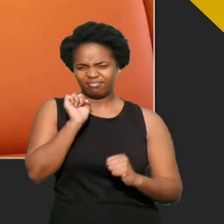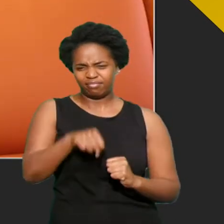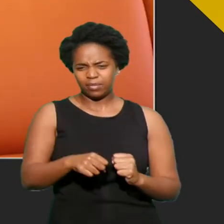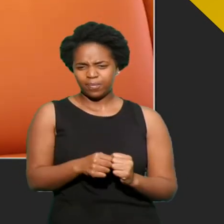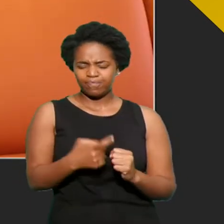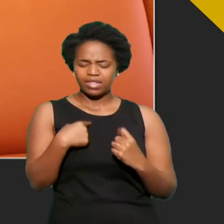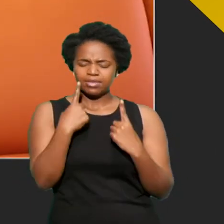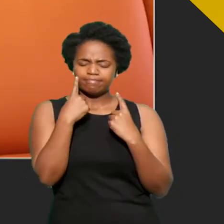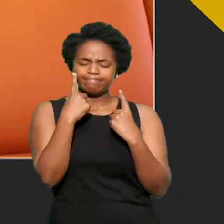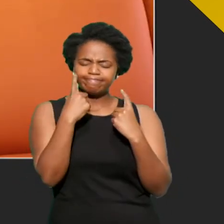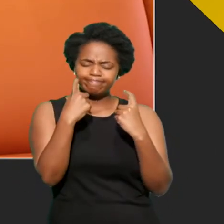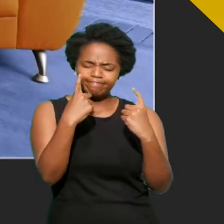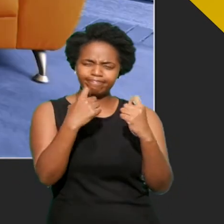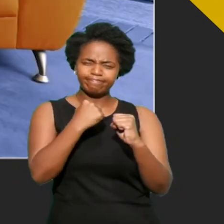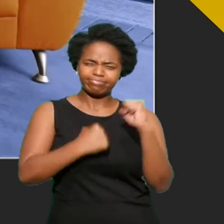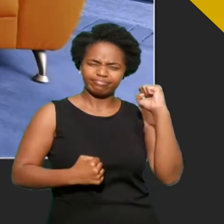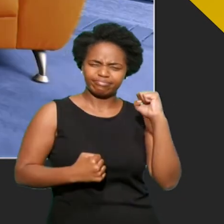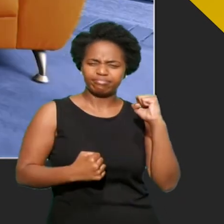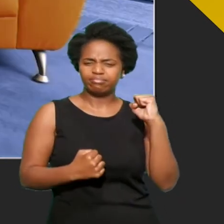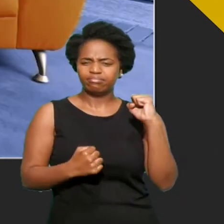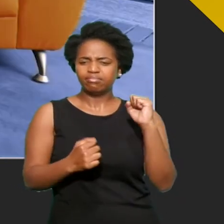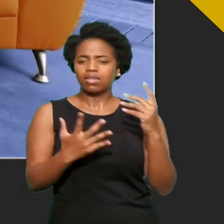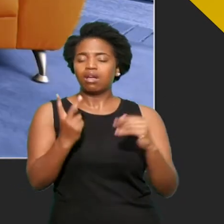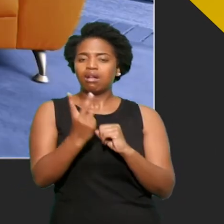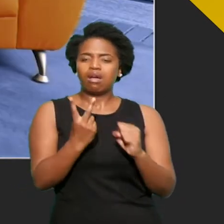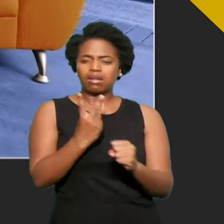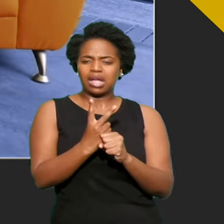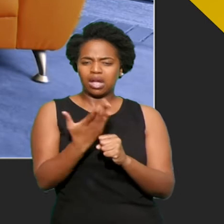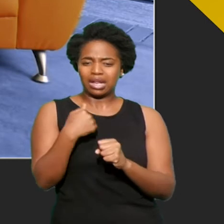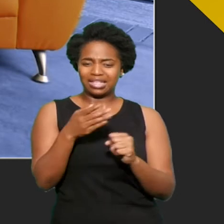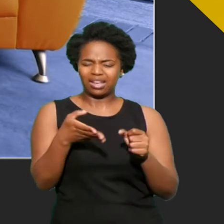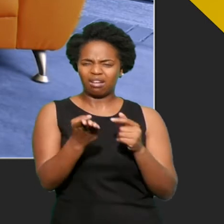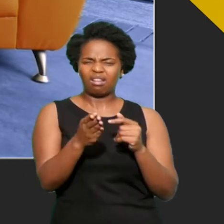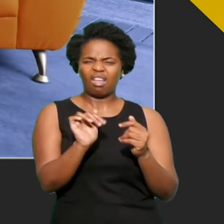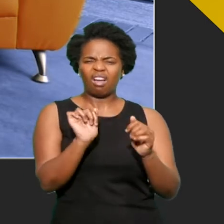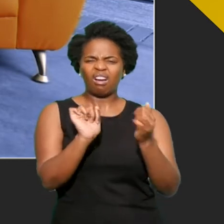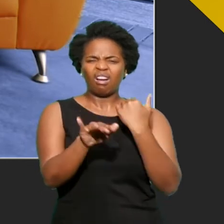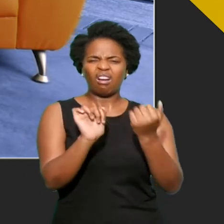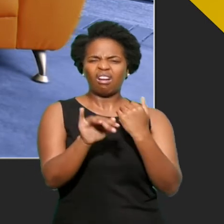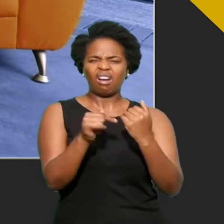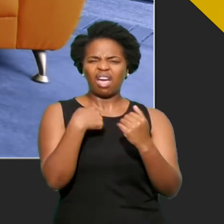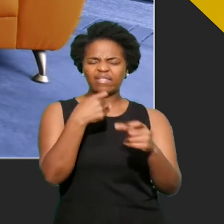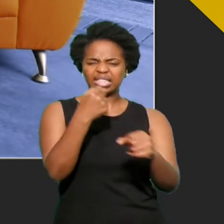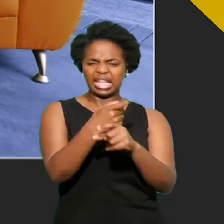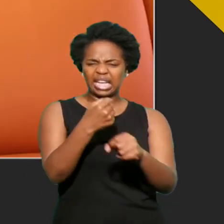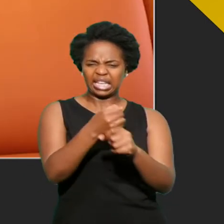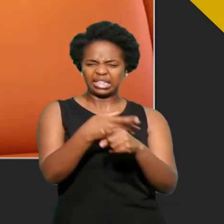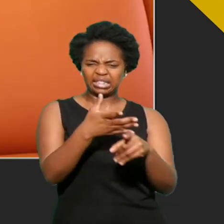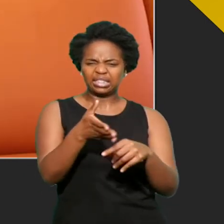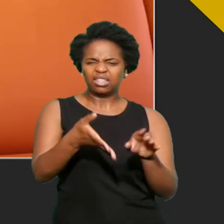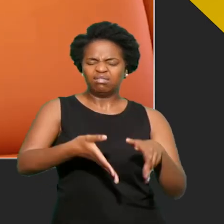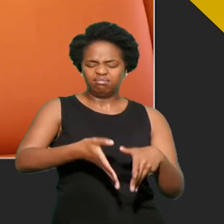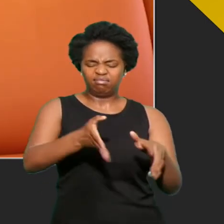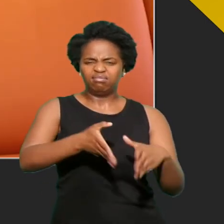I was crying and I was running. And I ran until Nikifita Kako main road to Motutwala taxi di